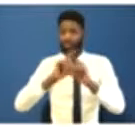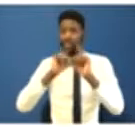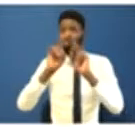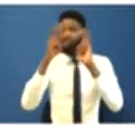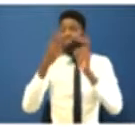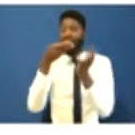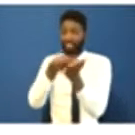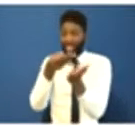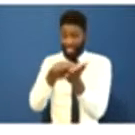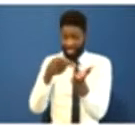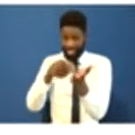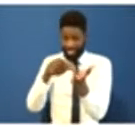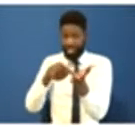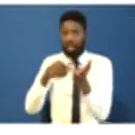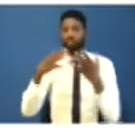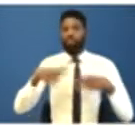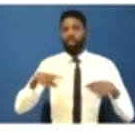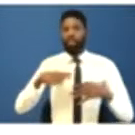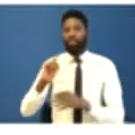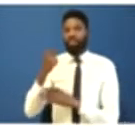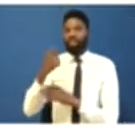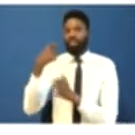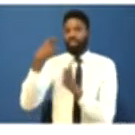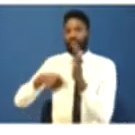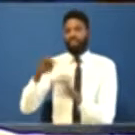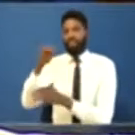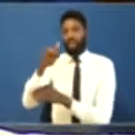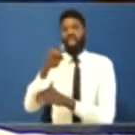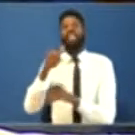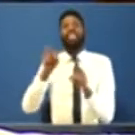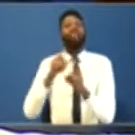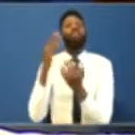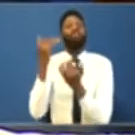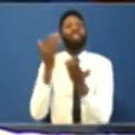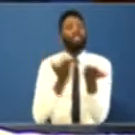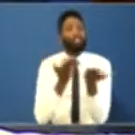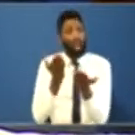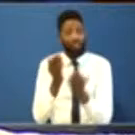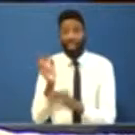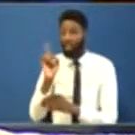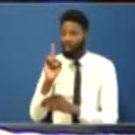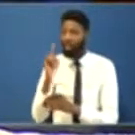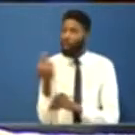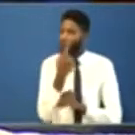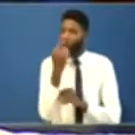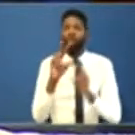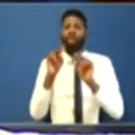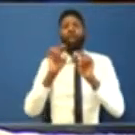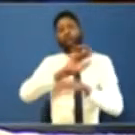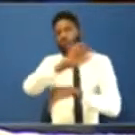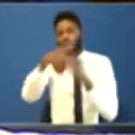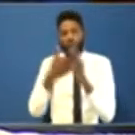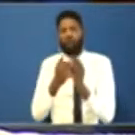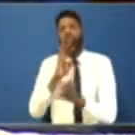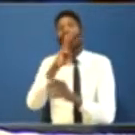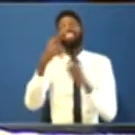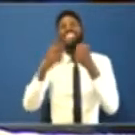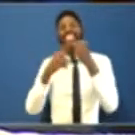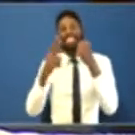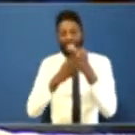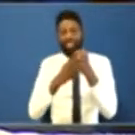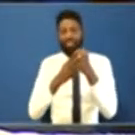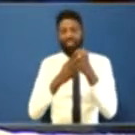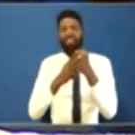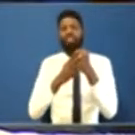kenyan people pay and they expect services including not only nairobi but across the 47 devolved units in the country